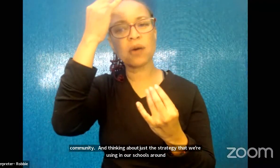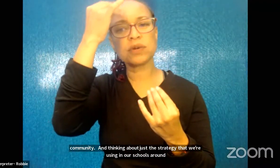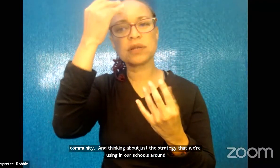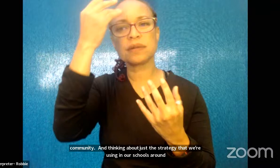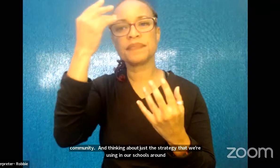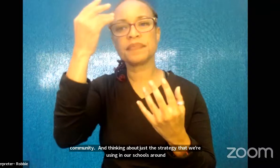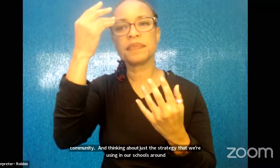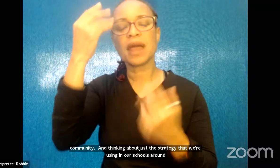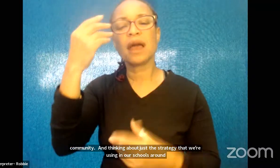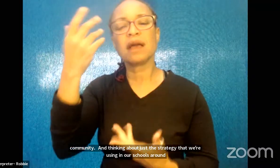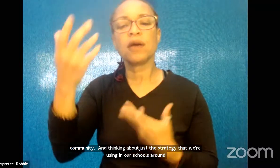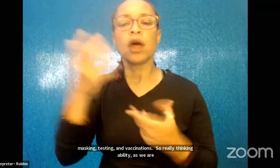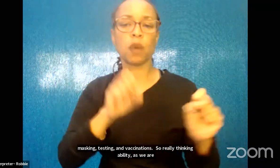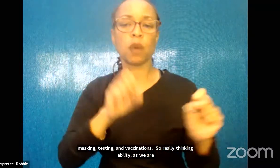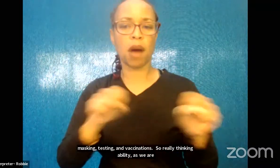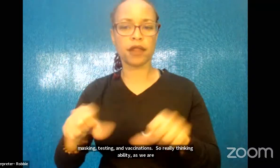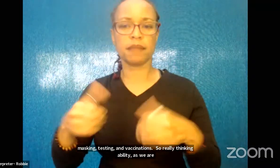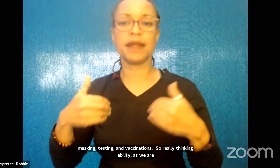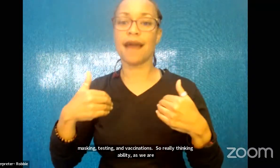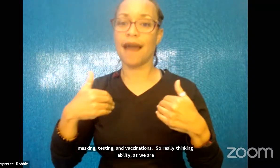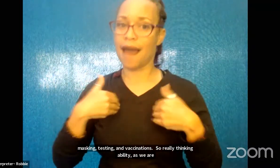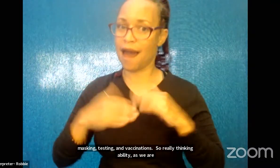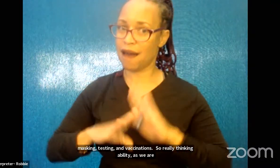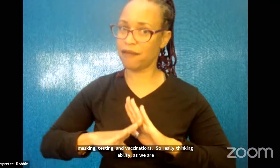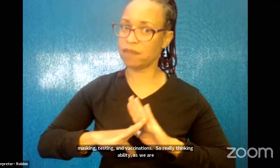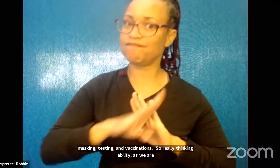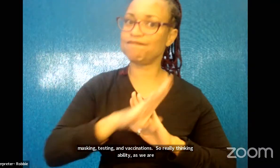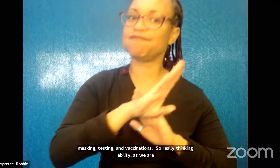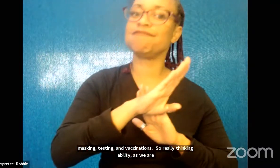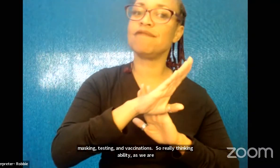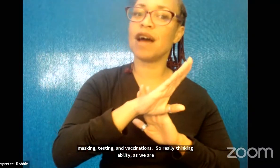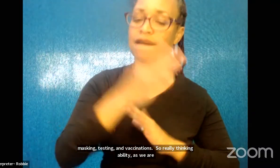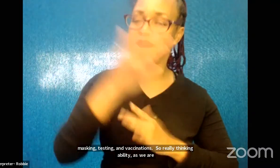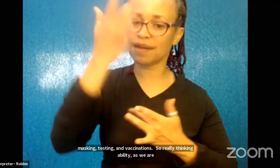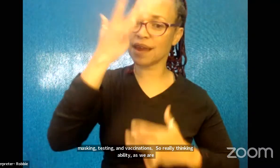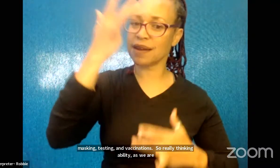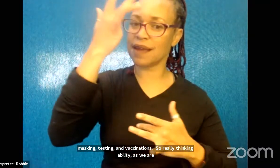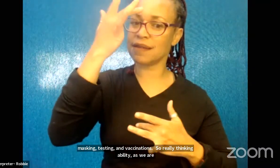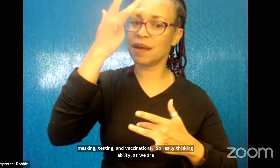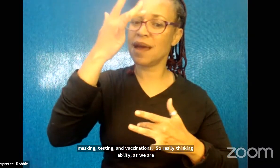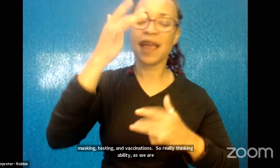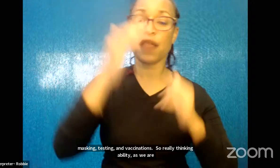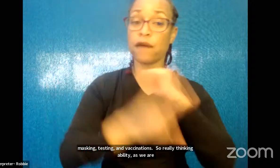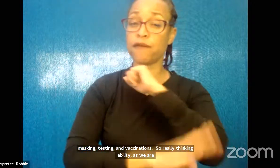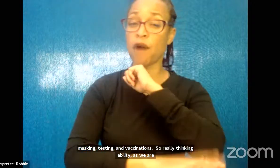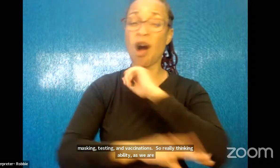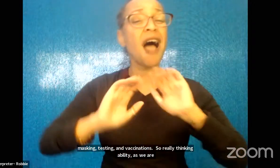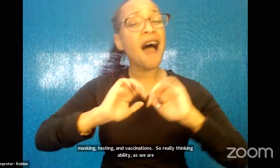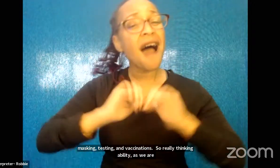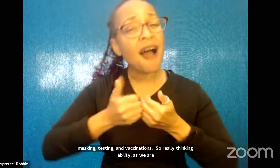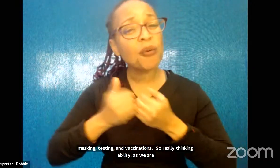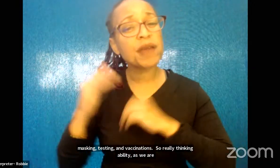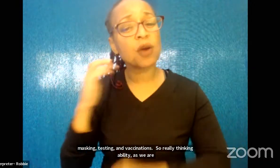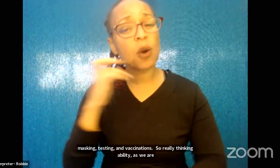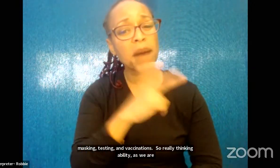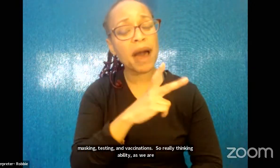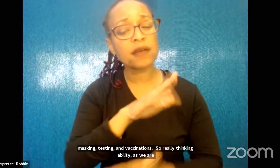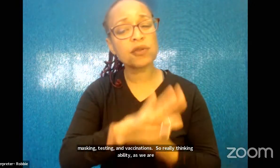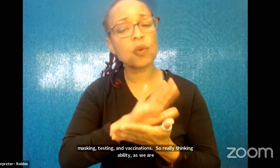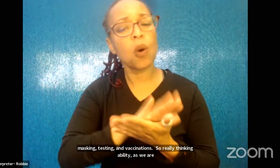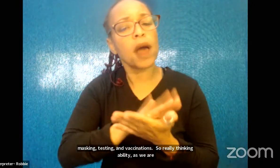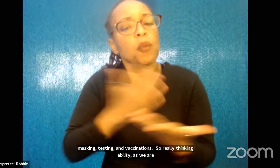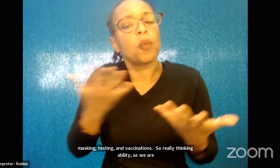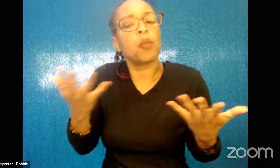are likely to have a surge in the fall, how are we going back to school, and what are we asking our